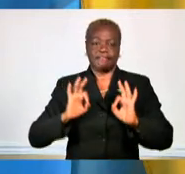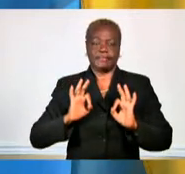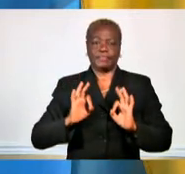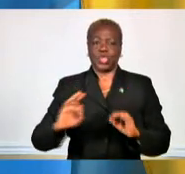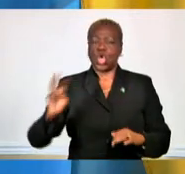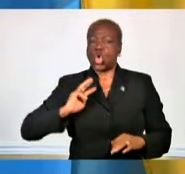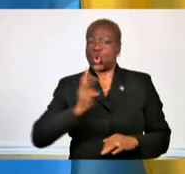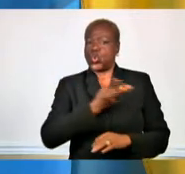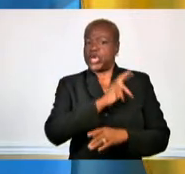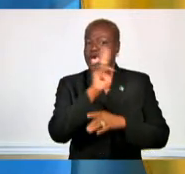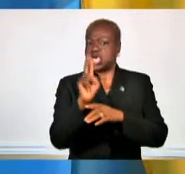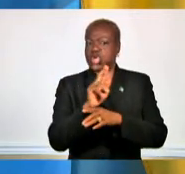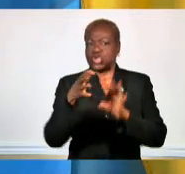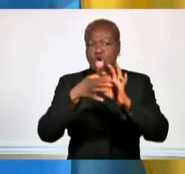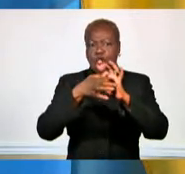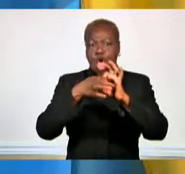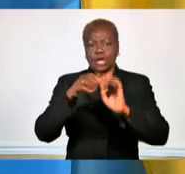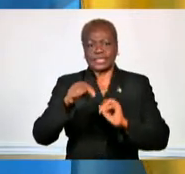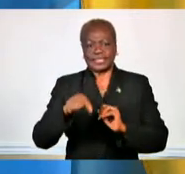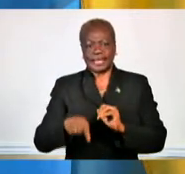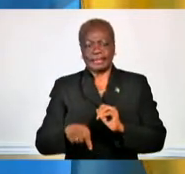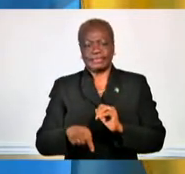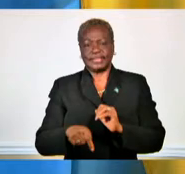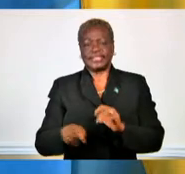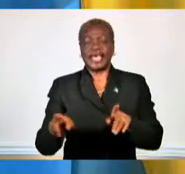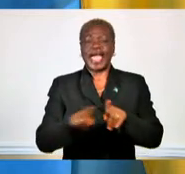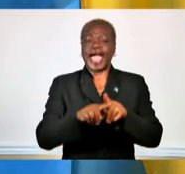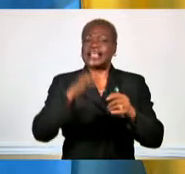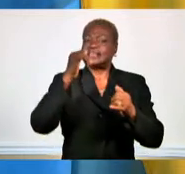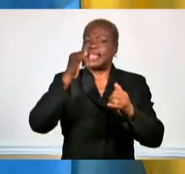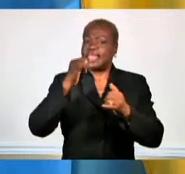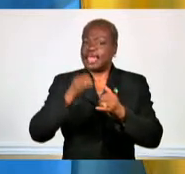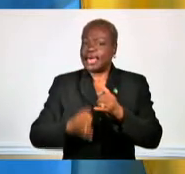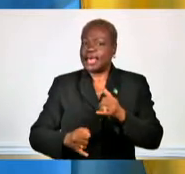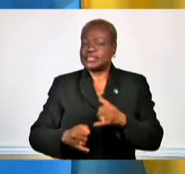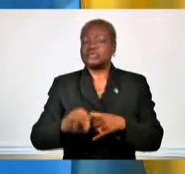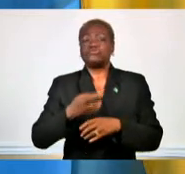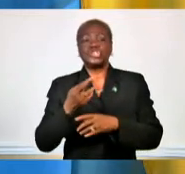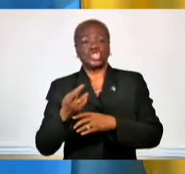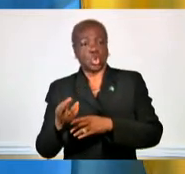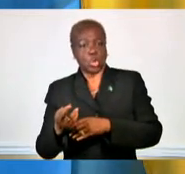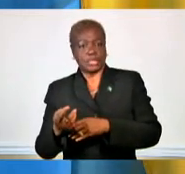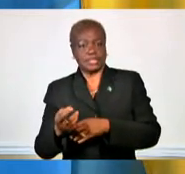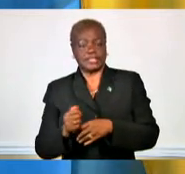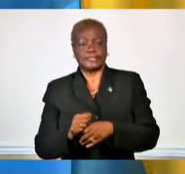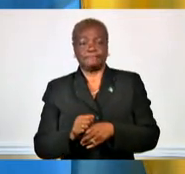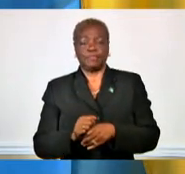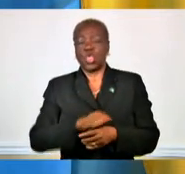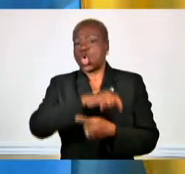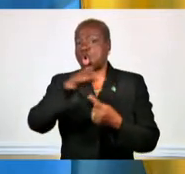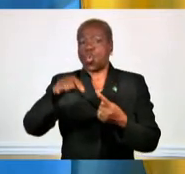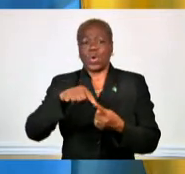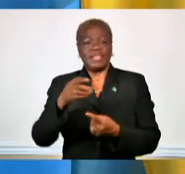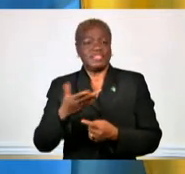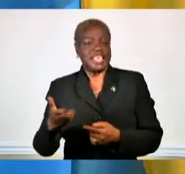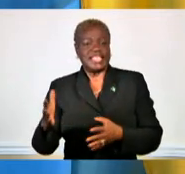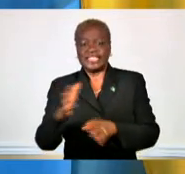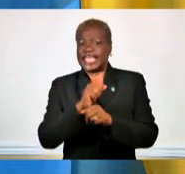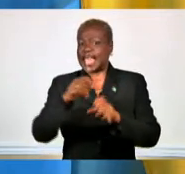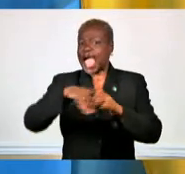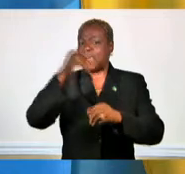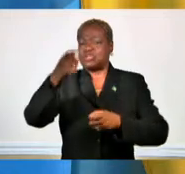We use lockdowns as last resort. When cases get out of